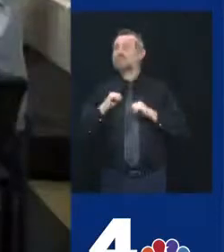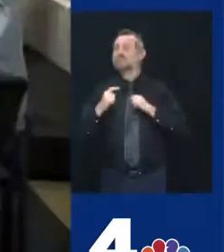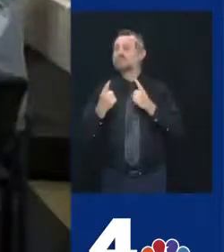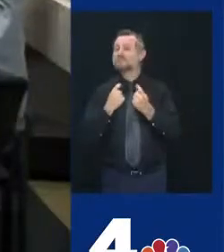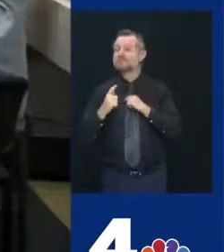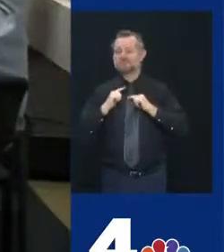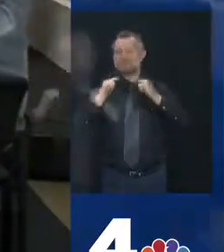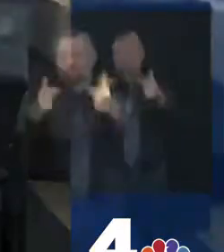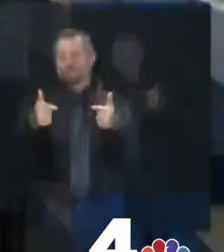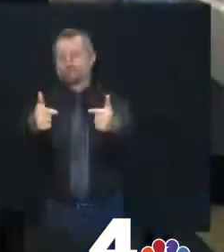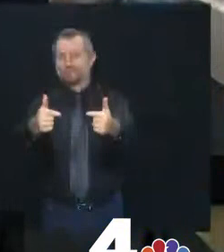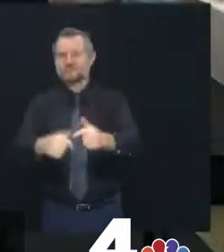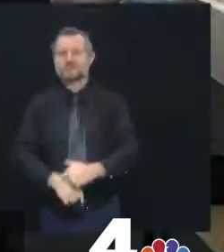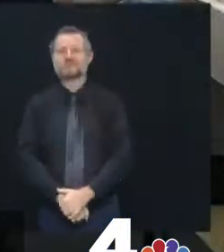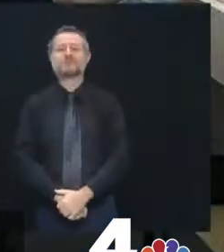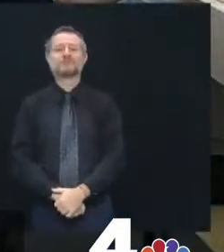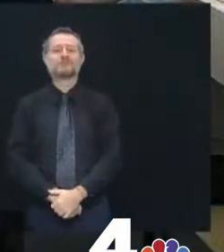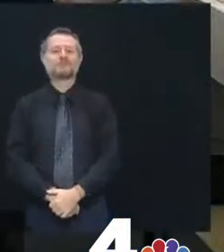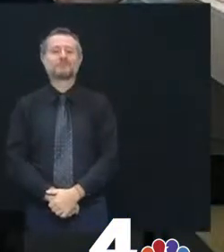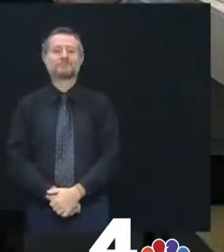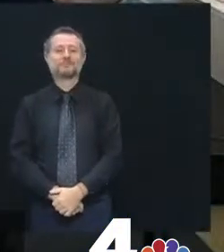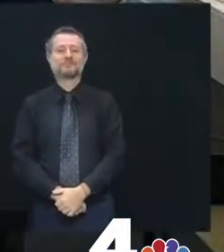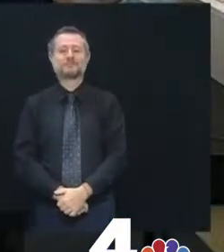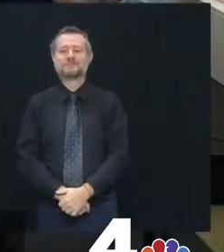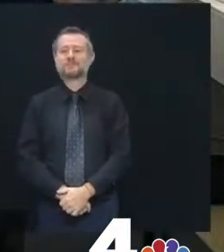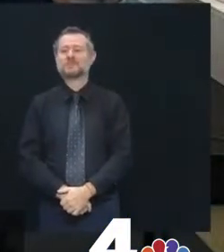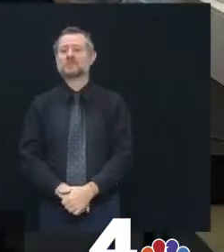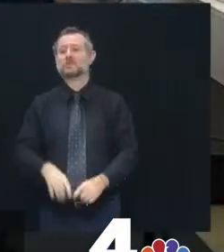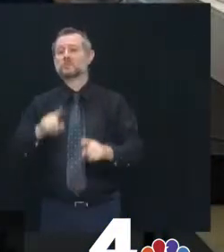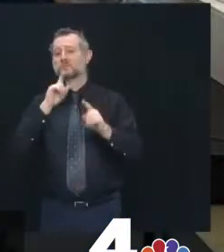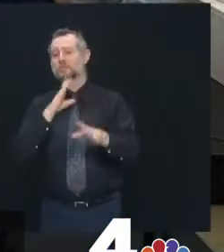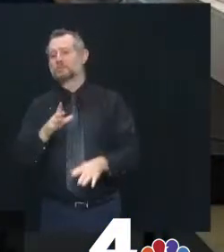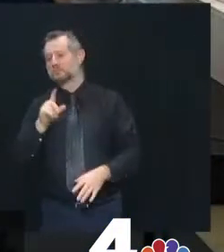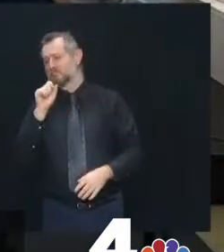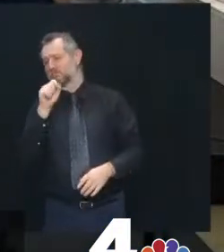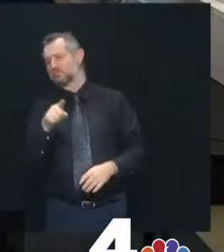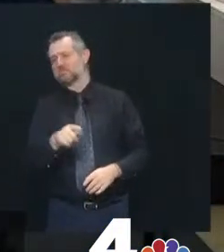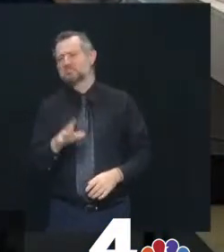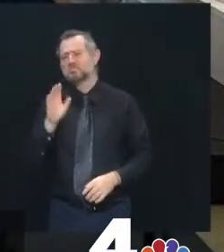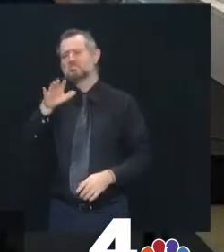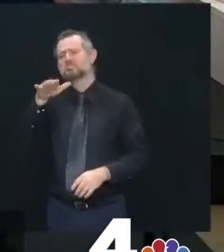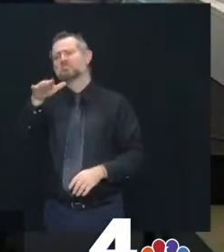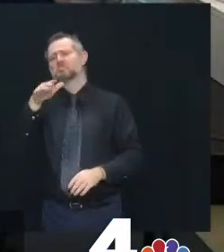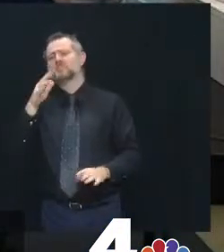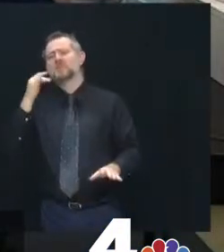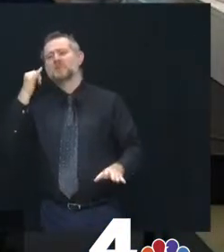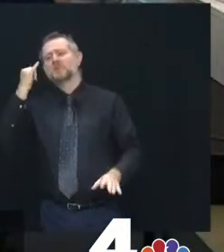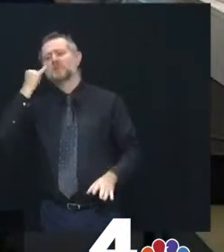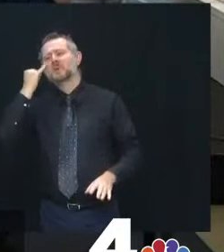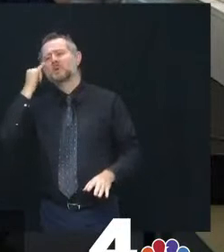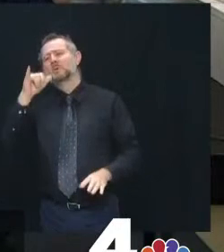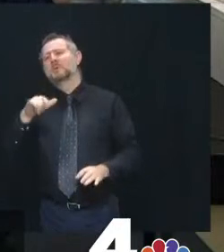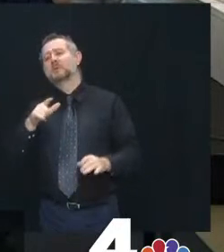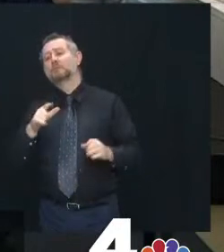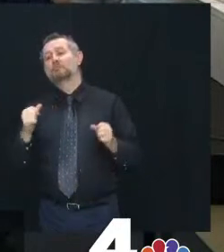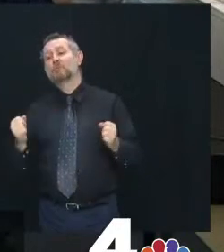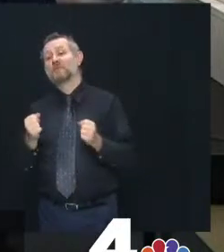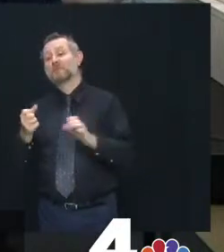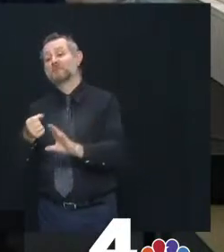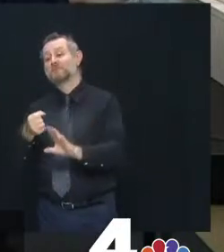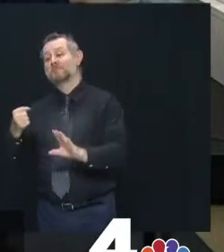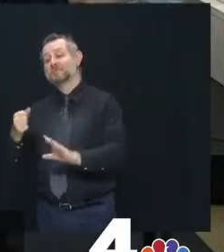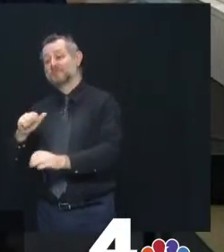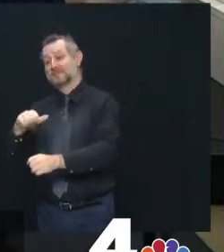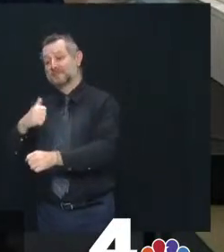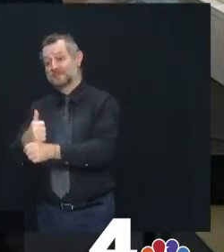Staff rollout. Is a scenario where you would have refrigeration or freezers set up at a Javits Center